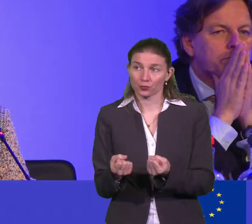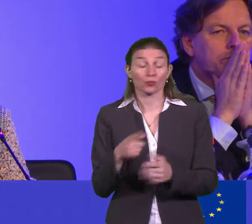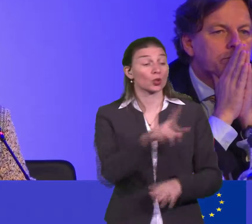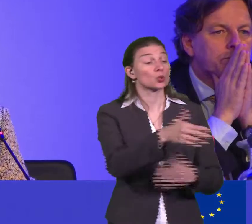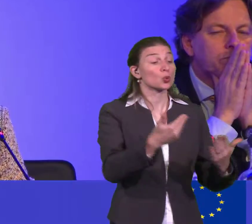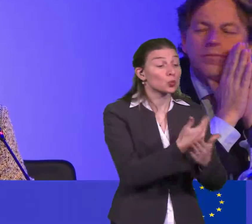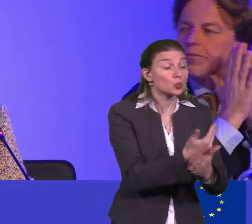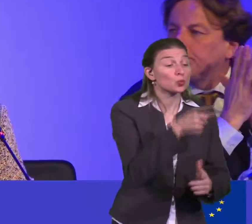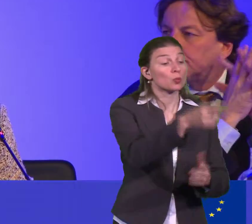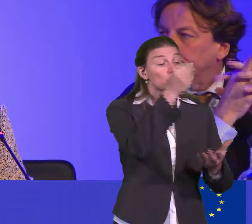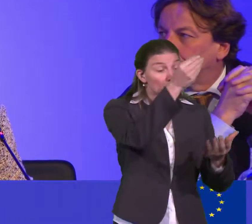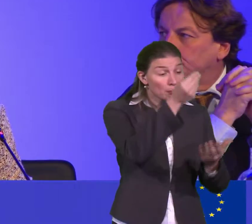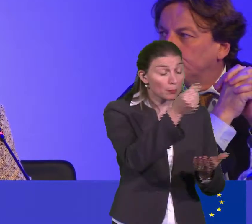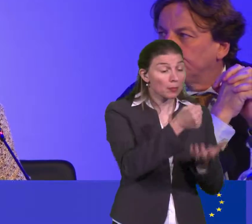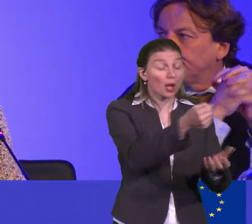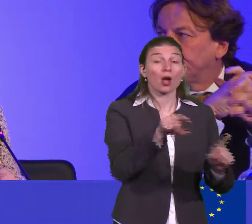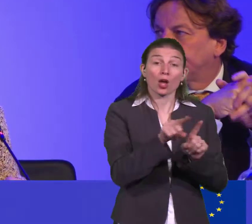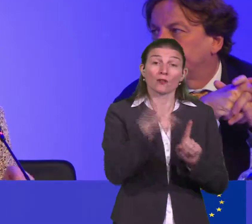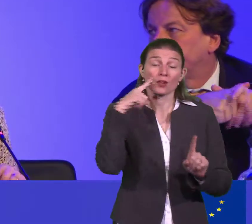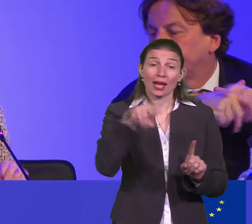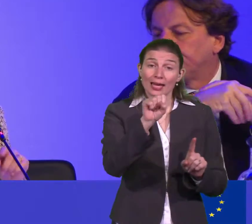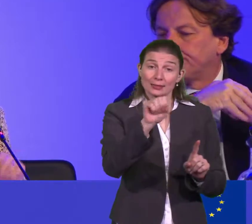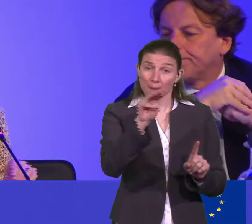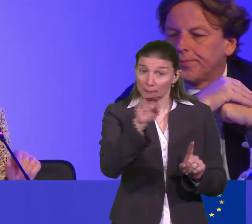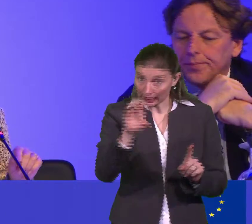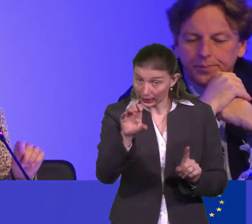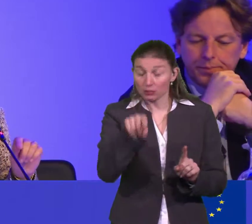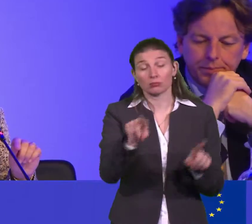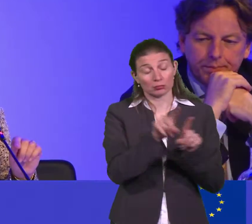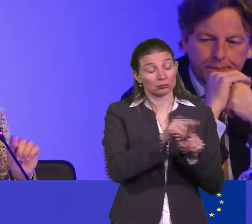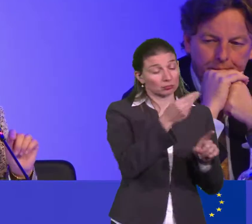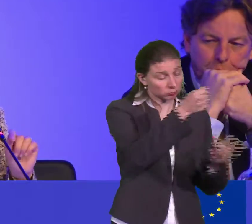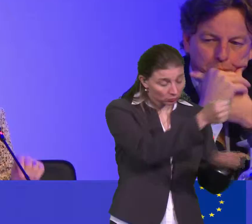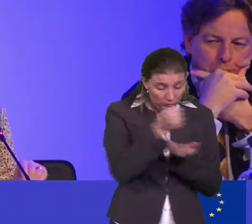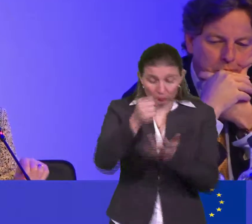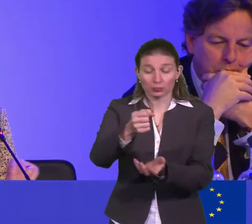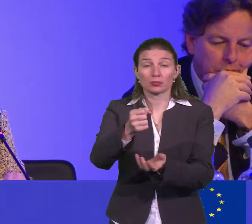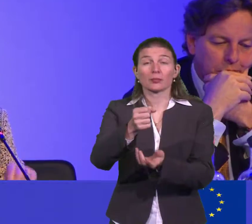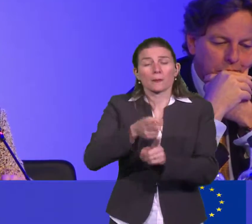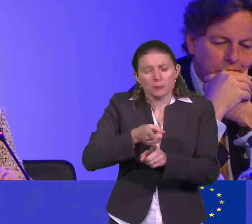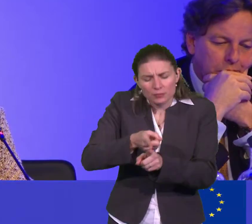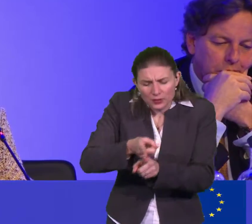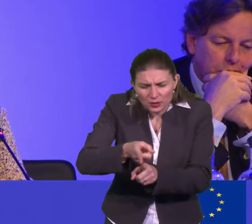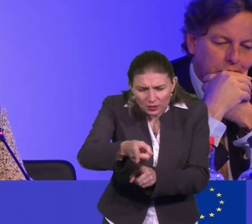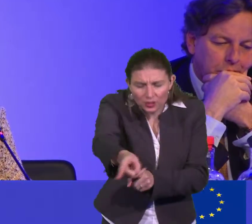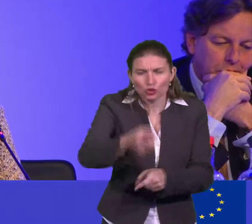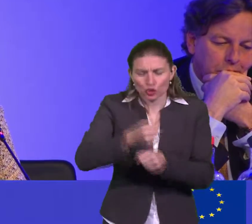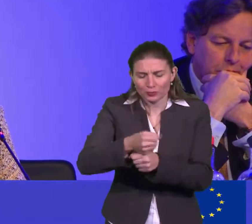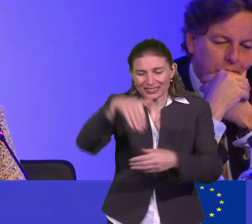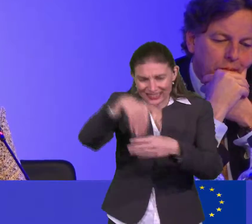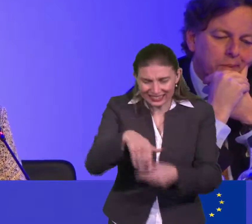for SMEs and programs that generate particularly jobs in